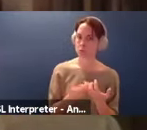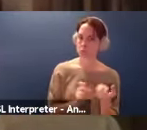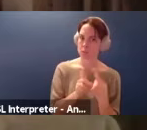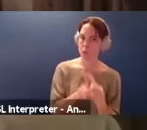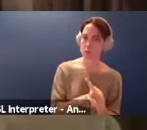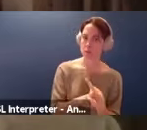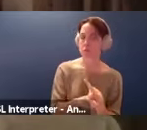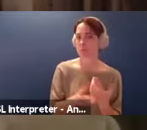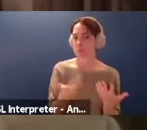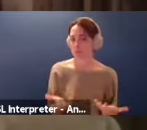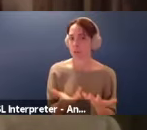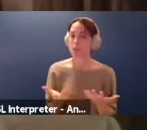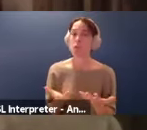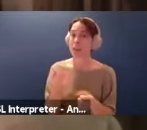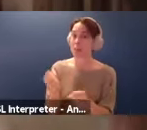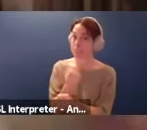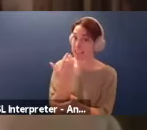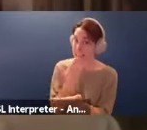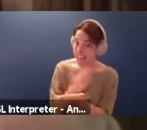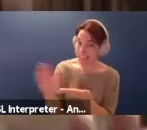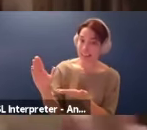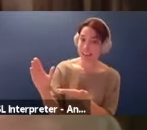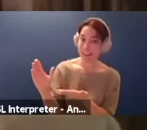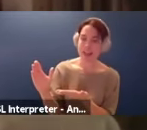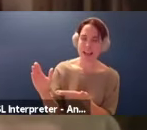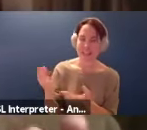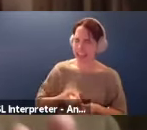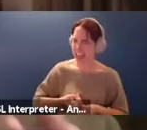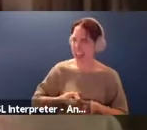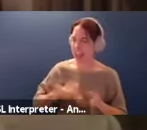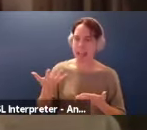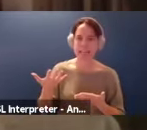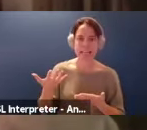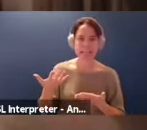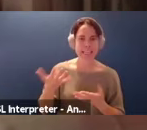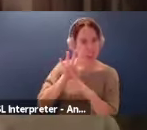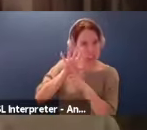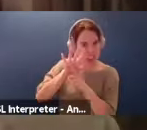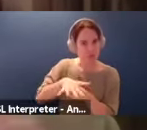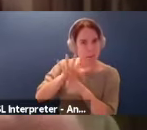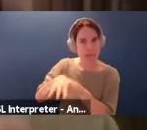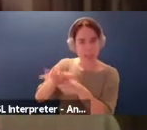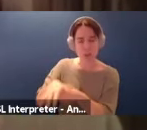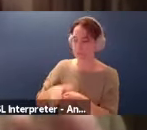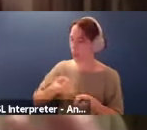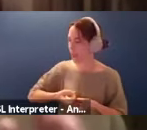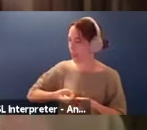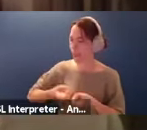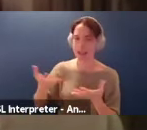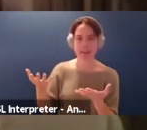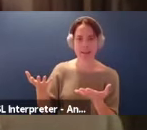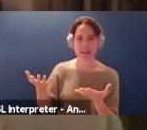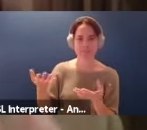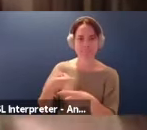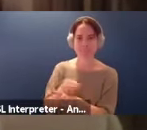didn't do is make clear that any kind of discrimination of that sort is not um is